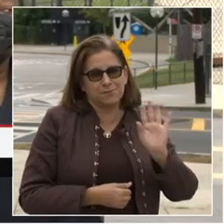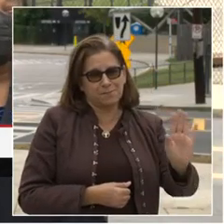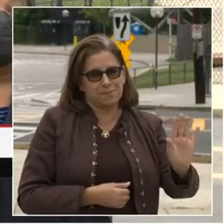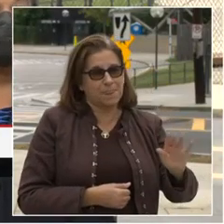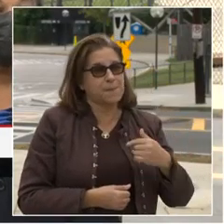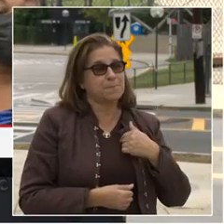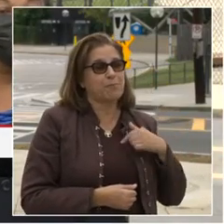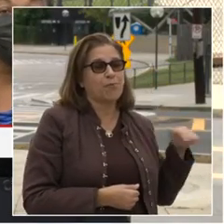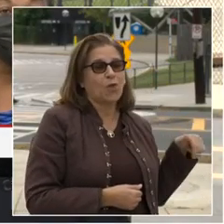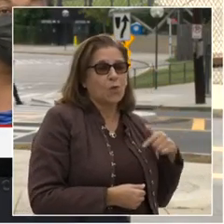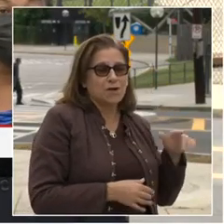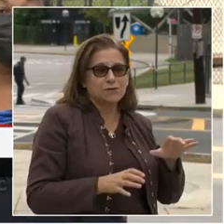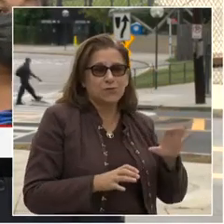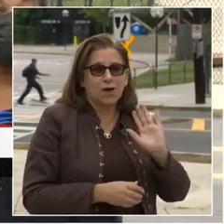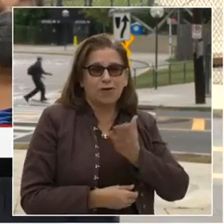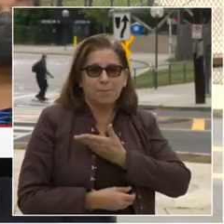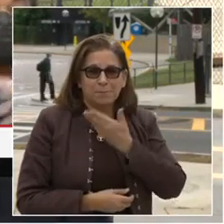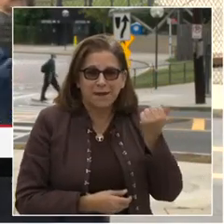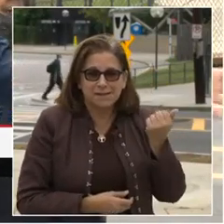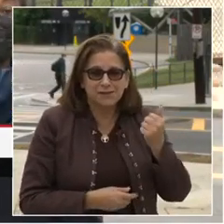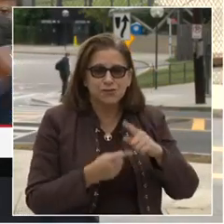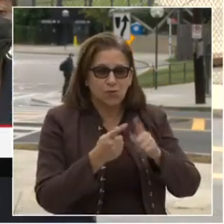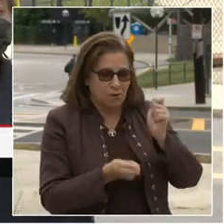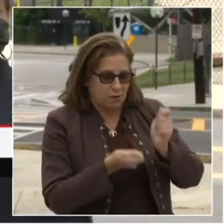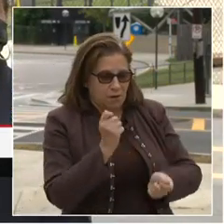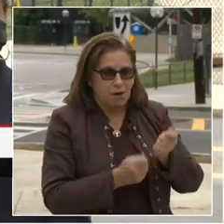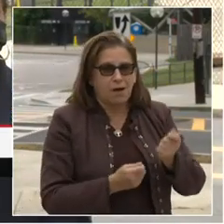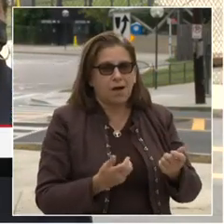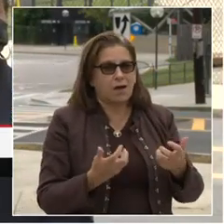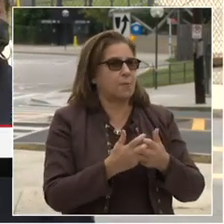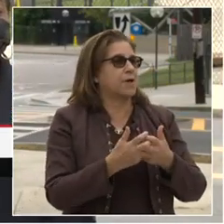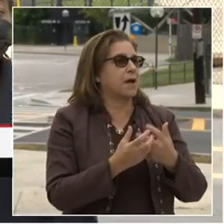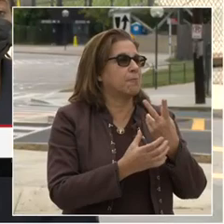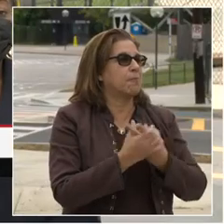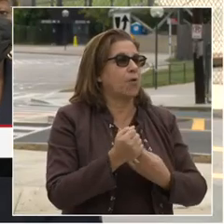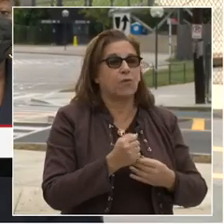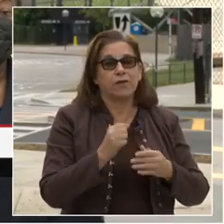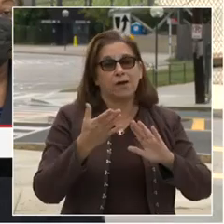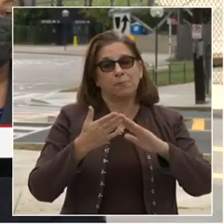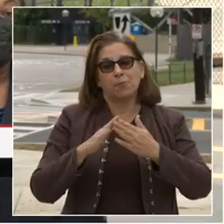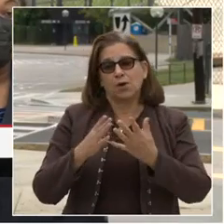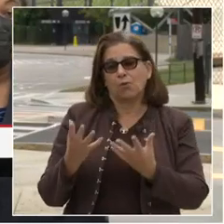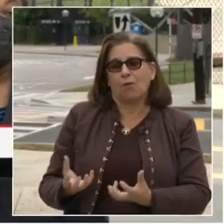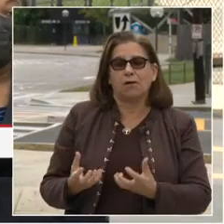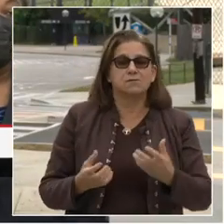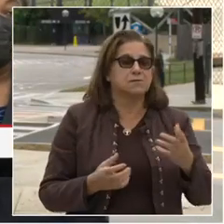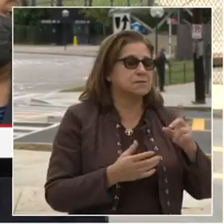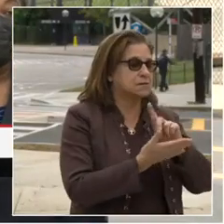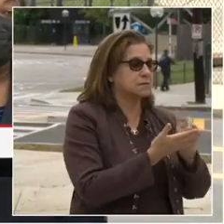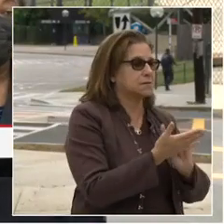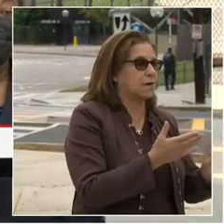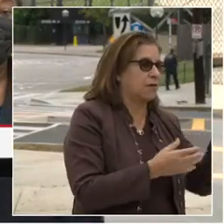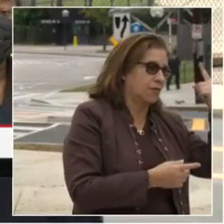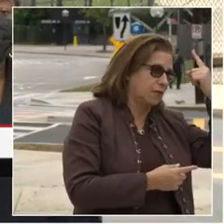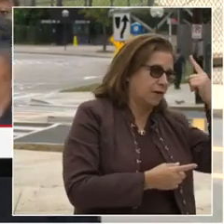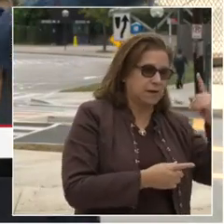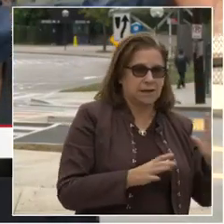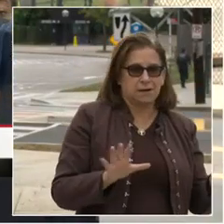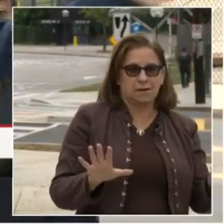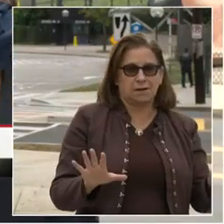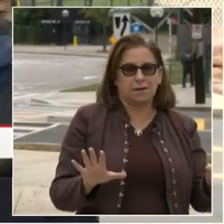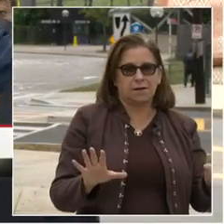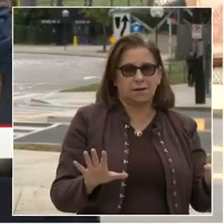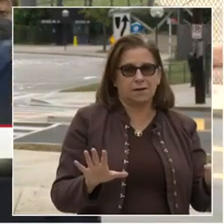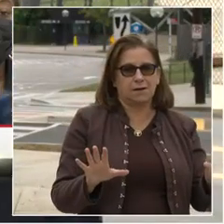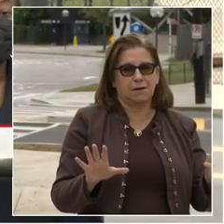to help accommodate both pools of thought. Okay, on the one hand, you're going too slow, D-Dot. On the other